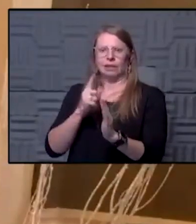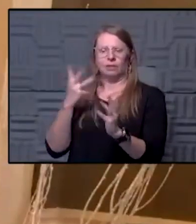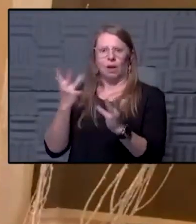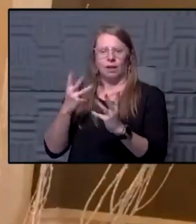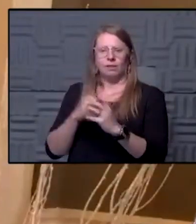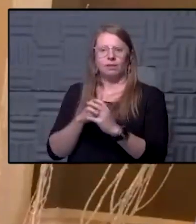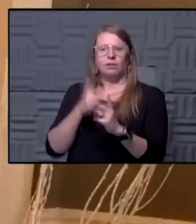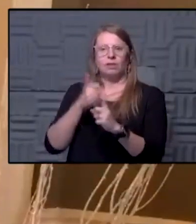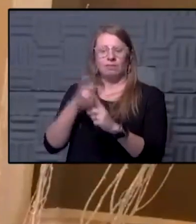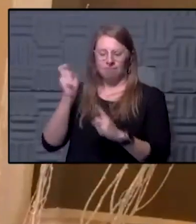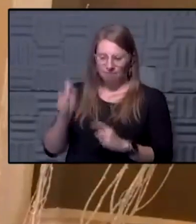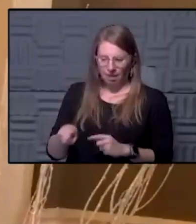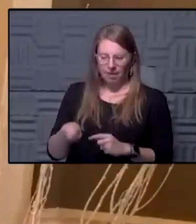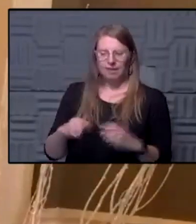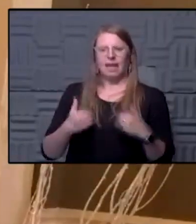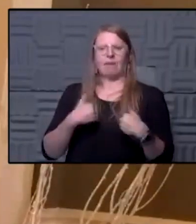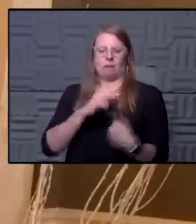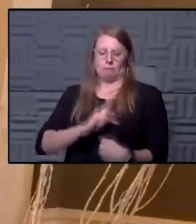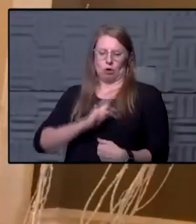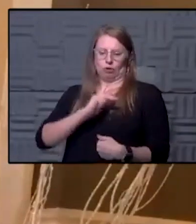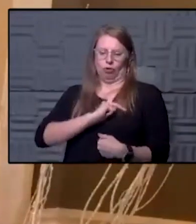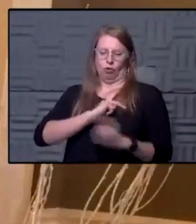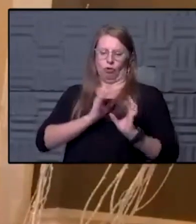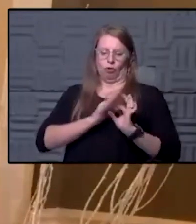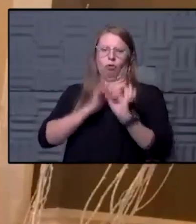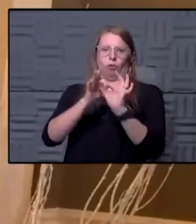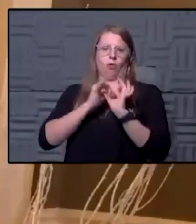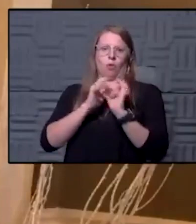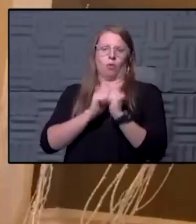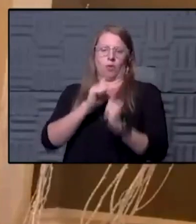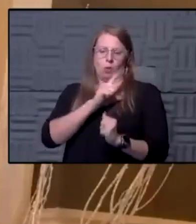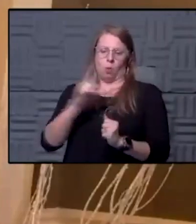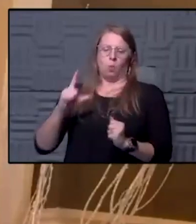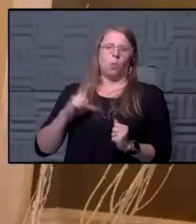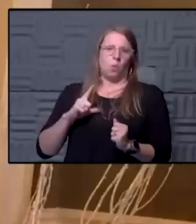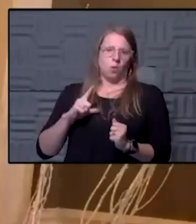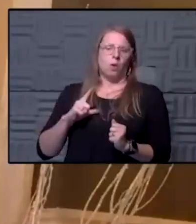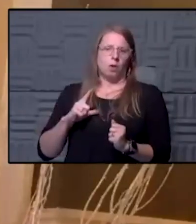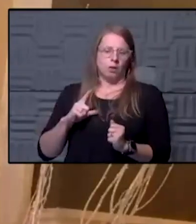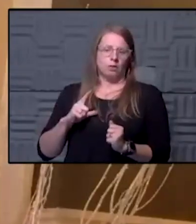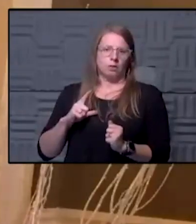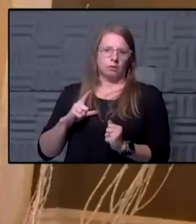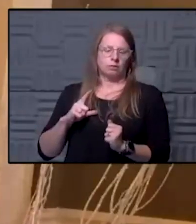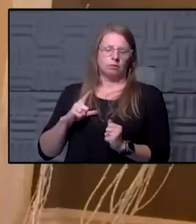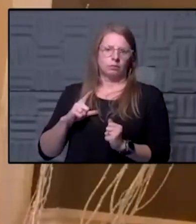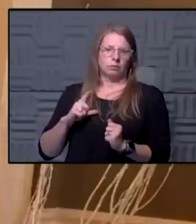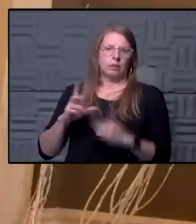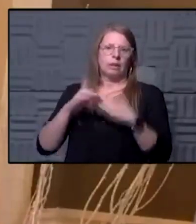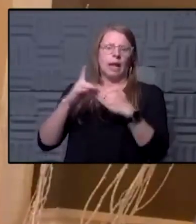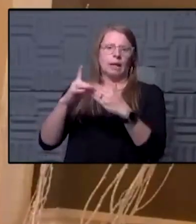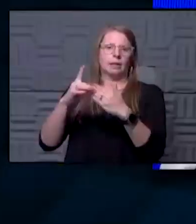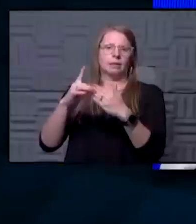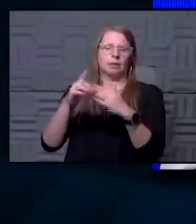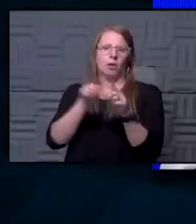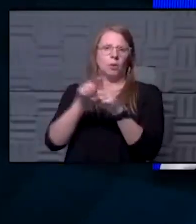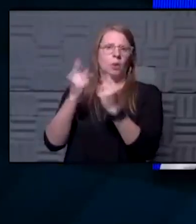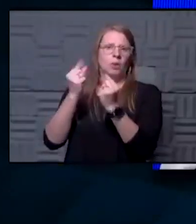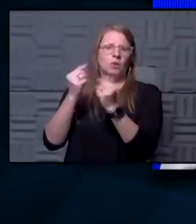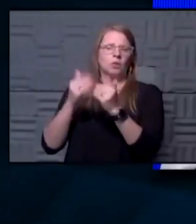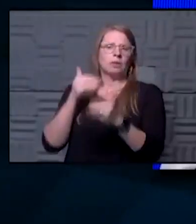must have that personal relationship with the Lord and get your guidance and your direction from Him.